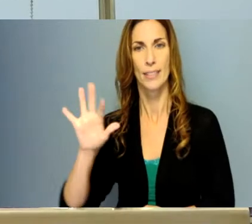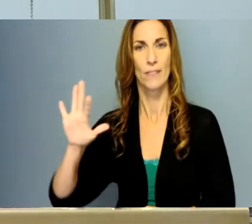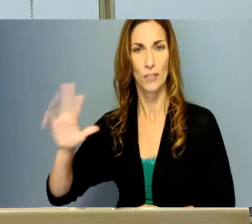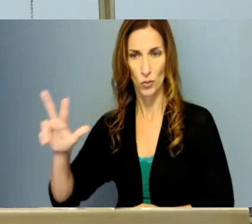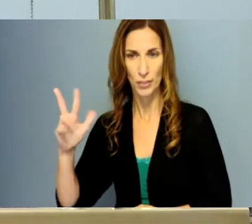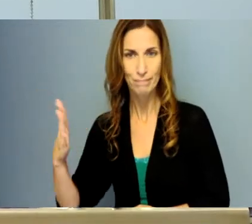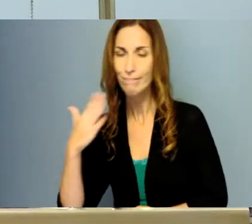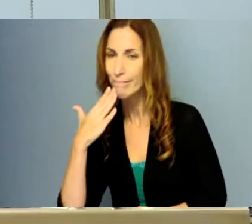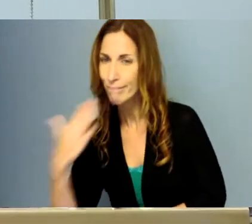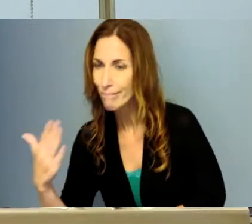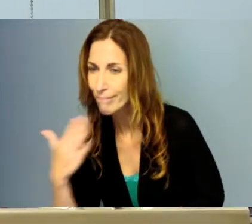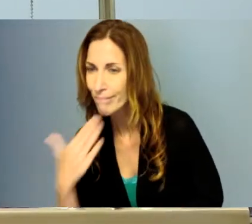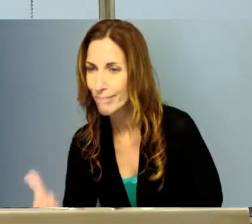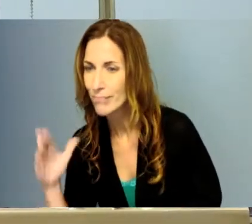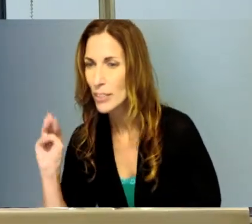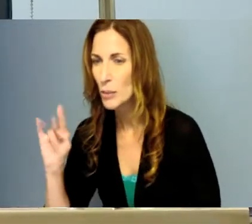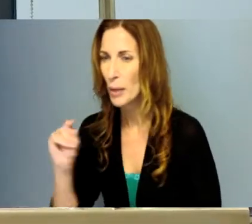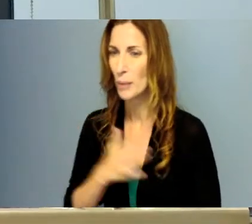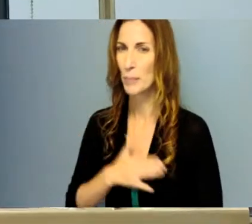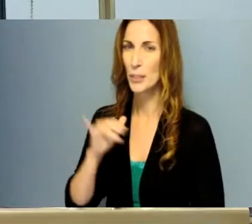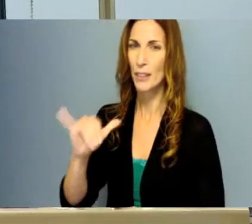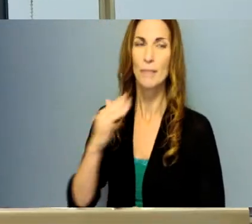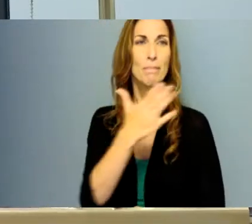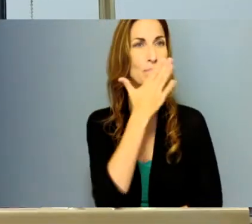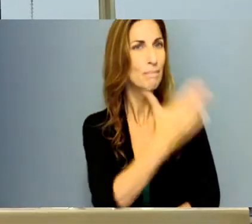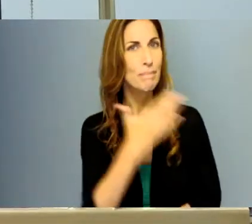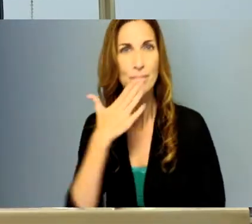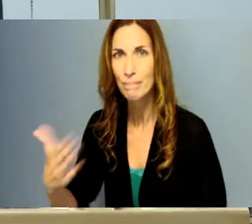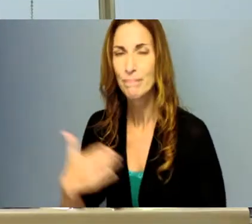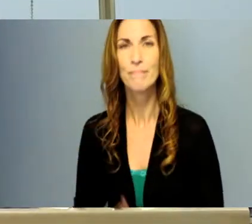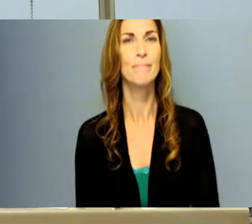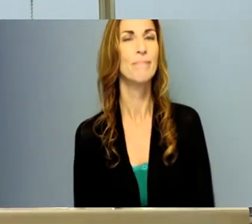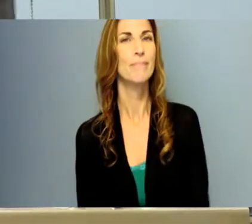1953. So thank you, Matt, for doing that. Thank you, Commissioners. Thank you.